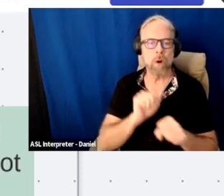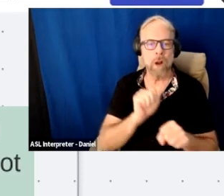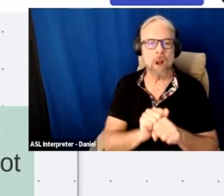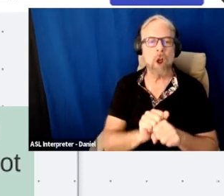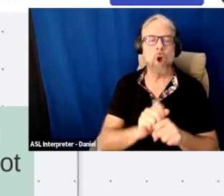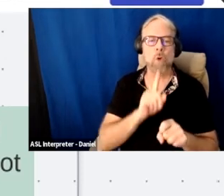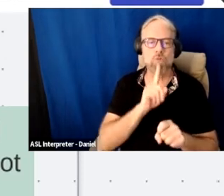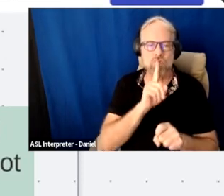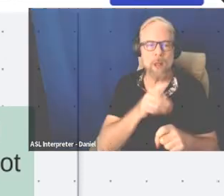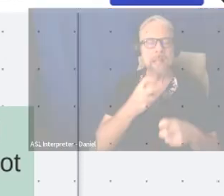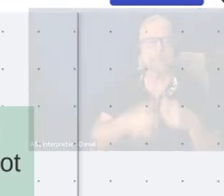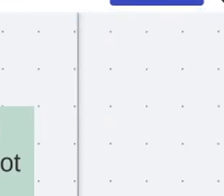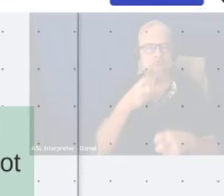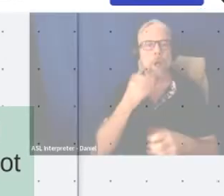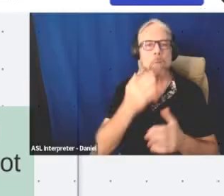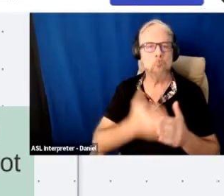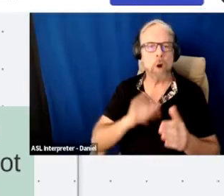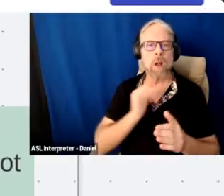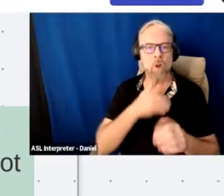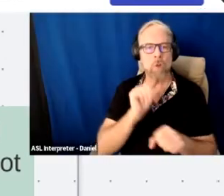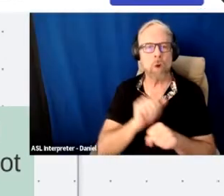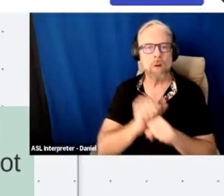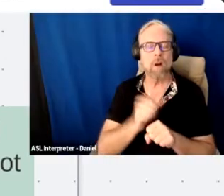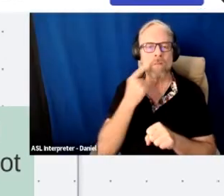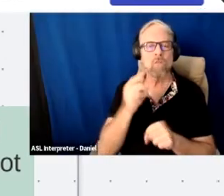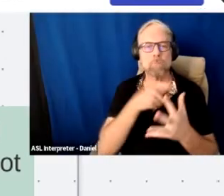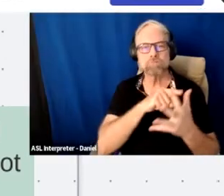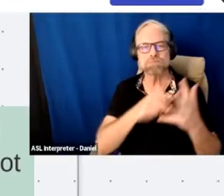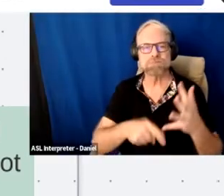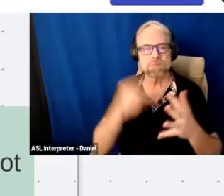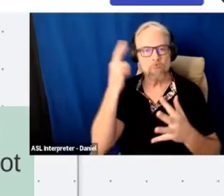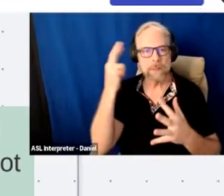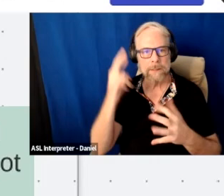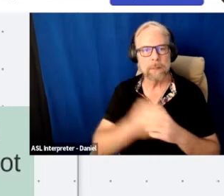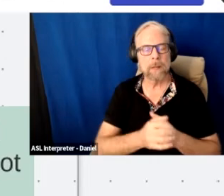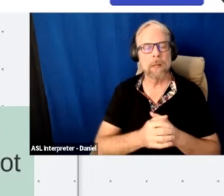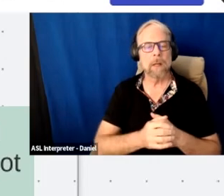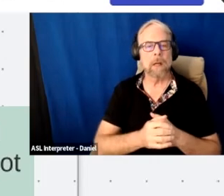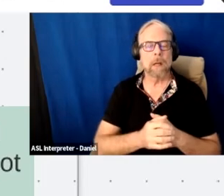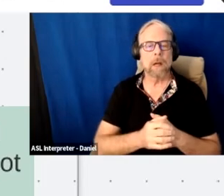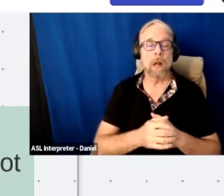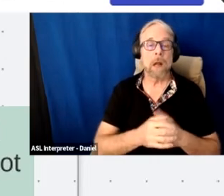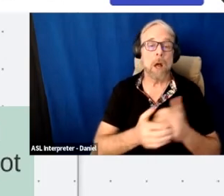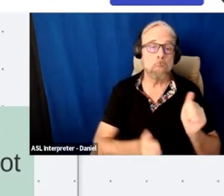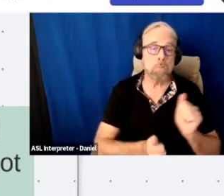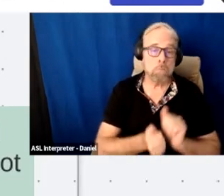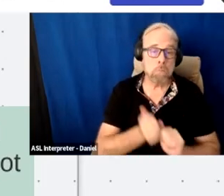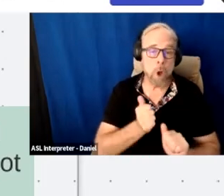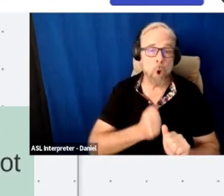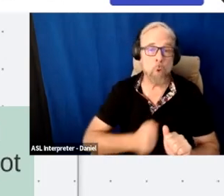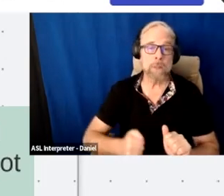really difficult piece of the work for a variety of reasons. And most of us